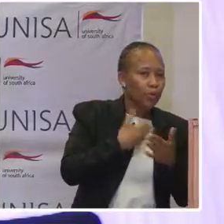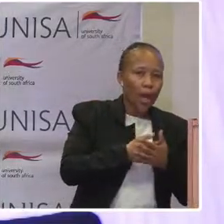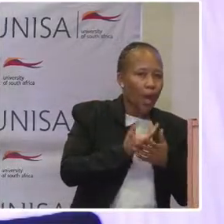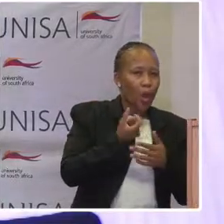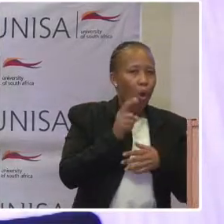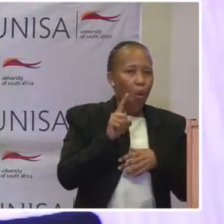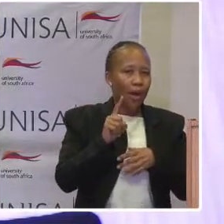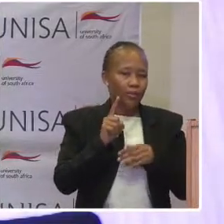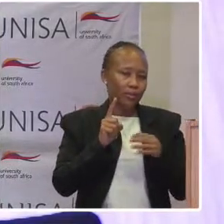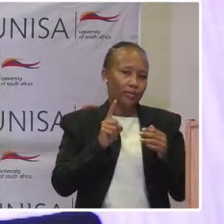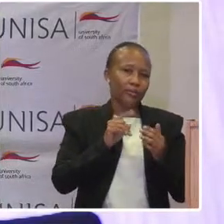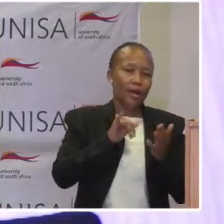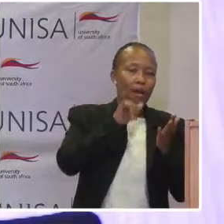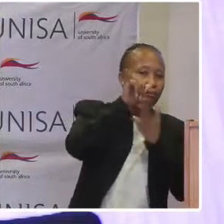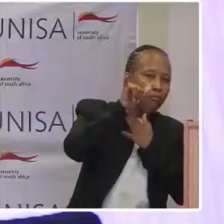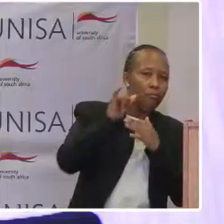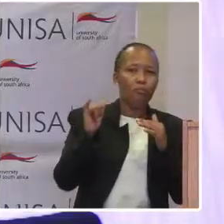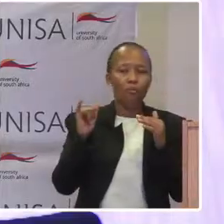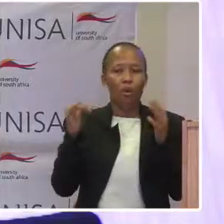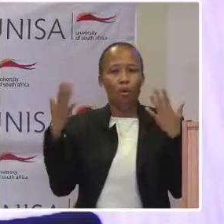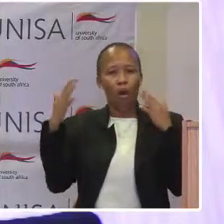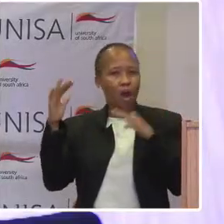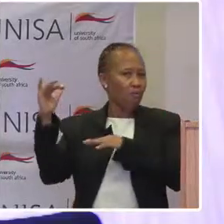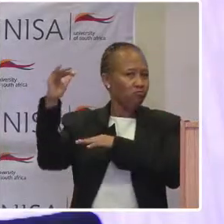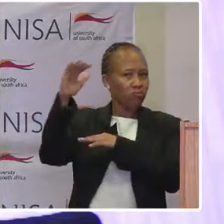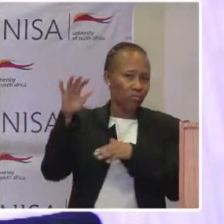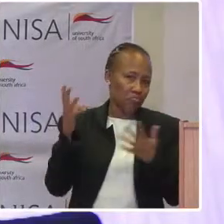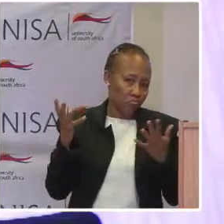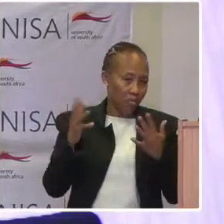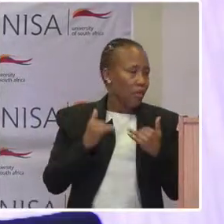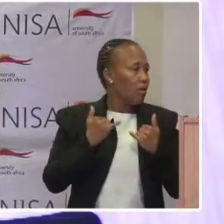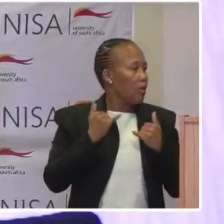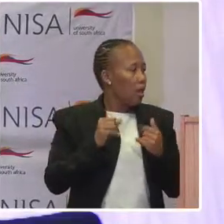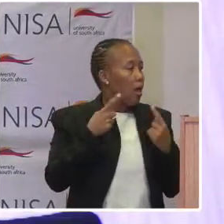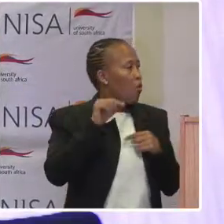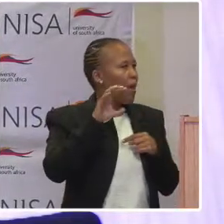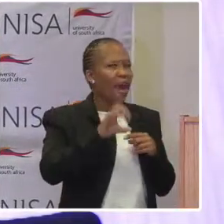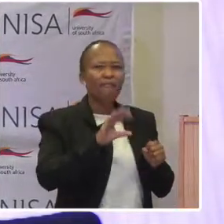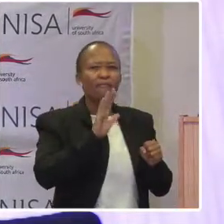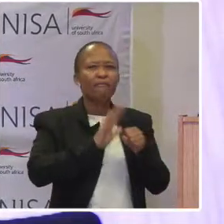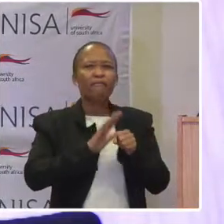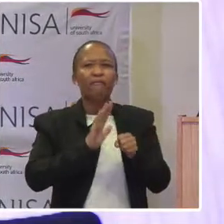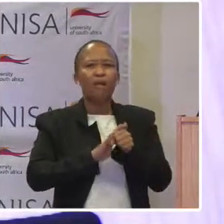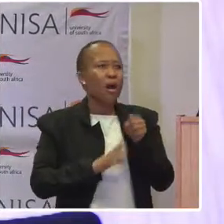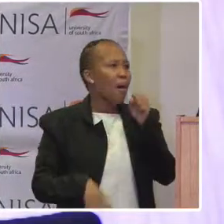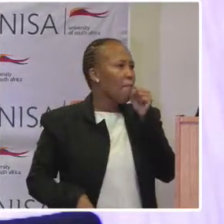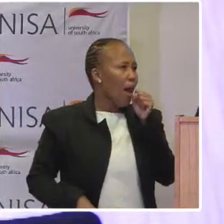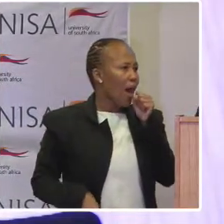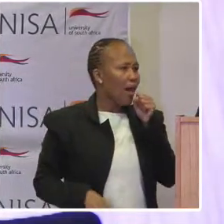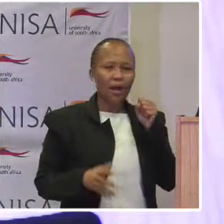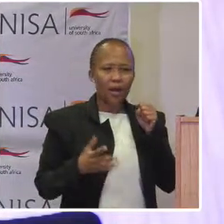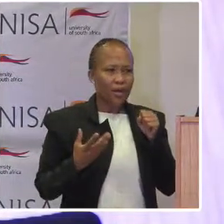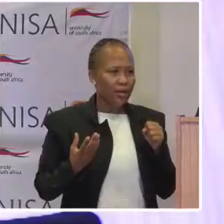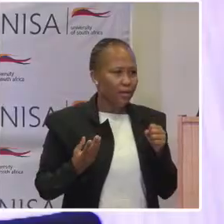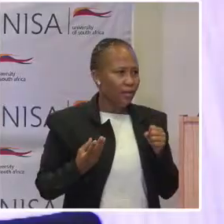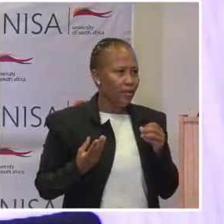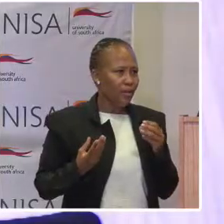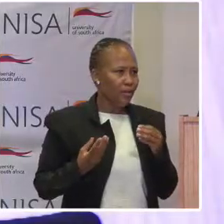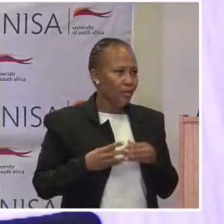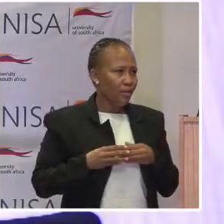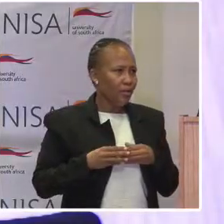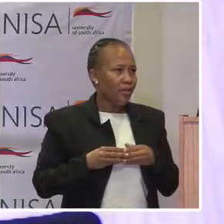you each 5 minutes to respond. You can, there was a mic here. It is gone.